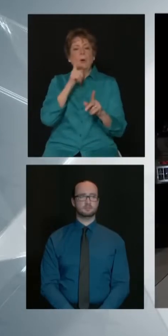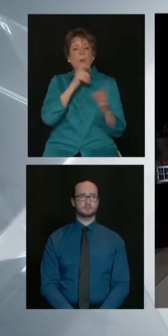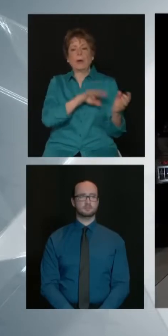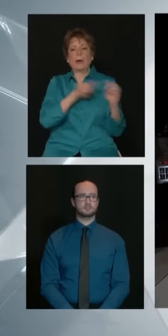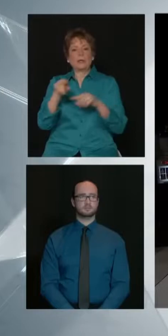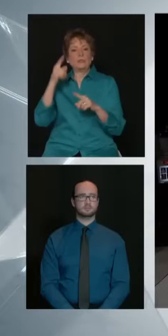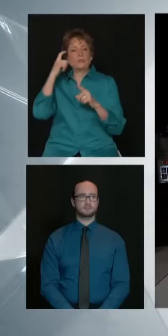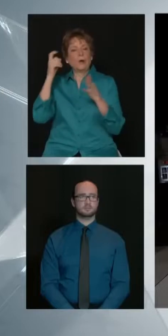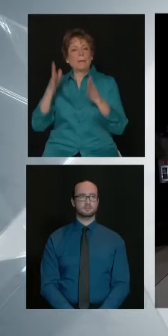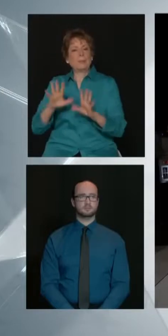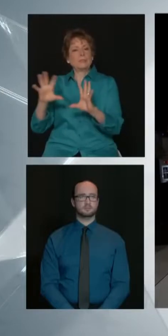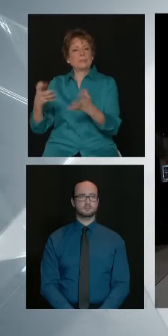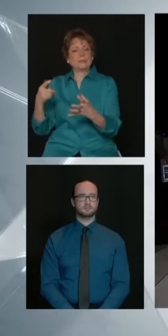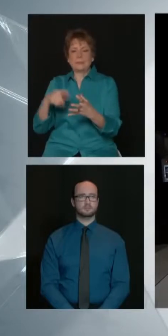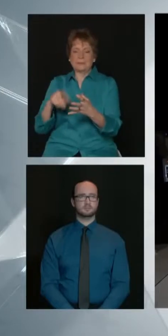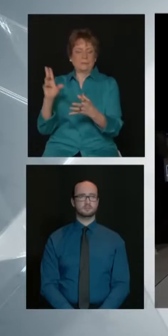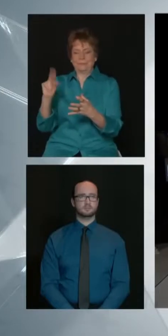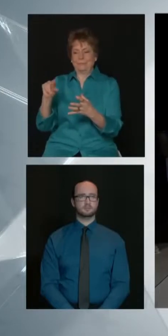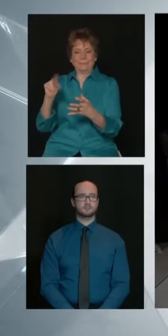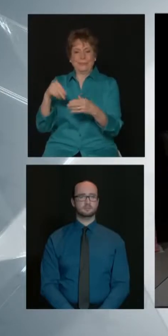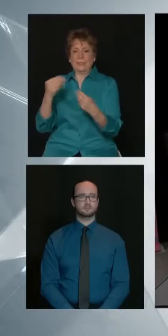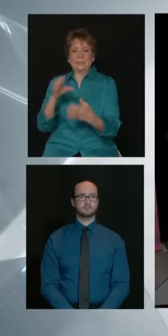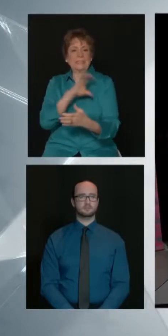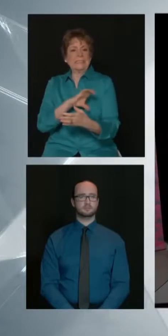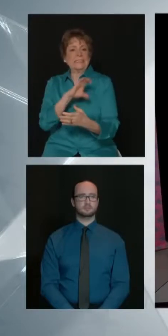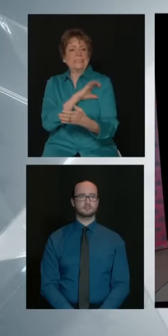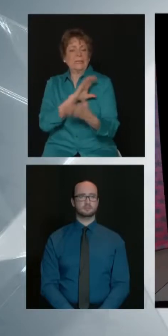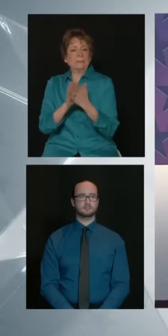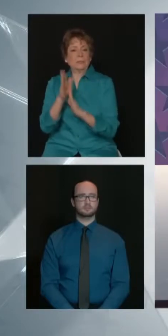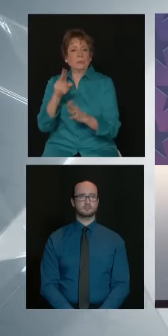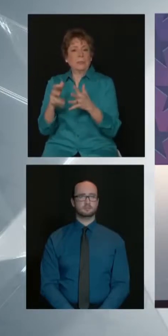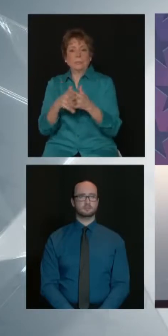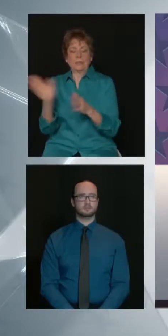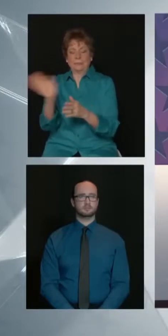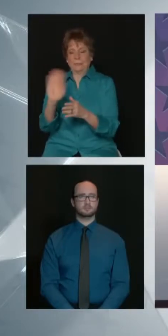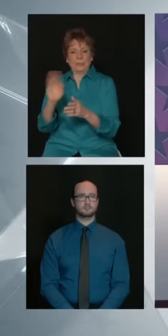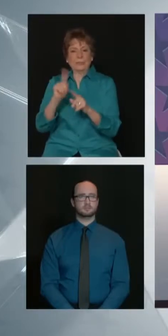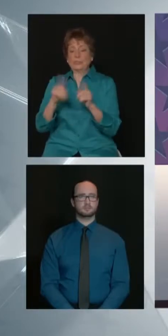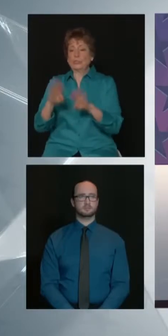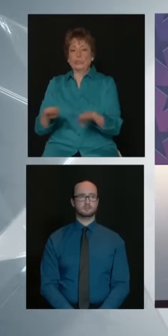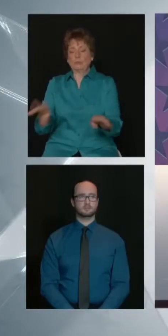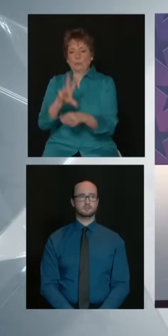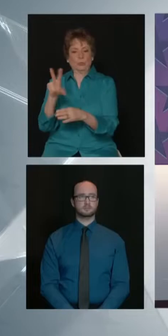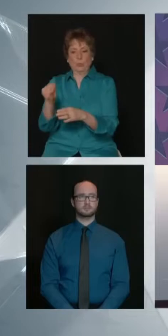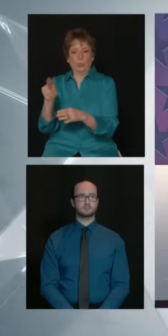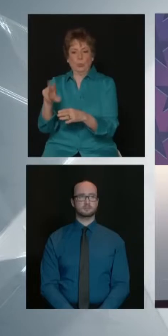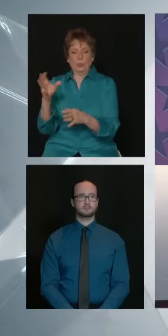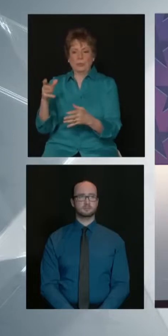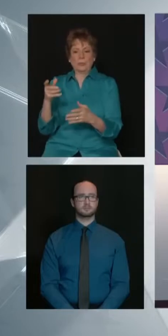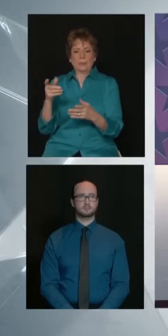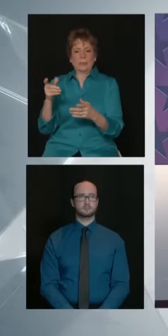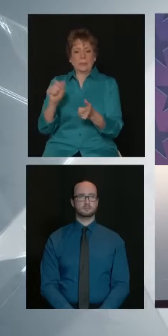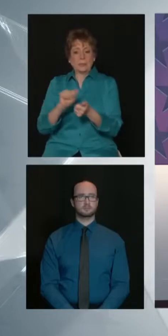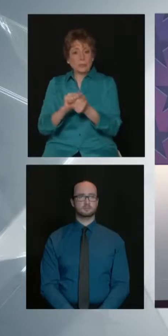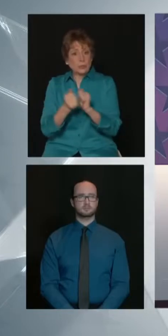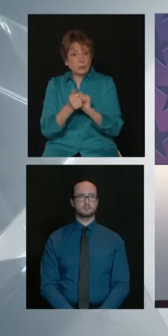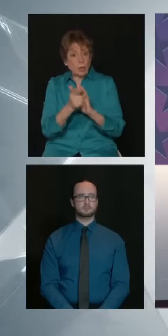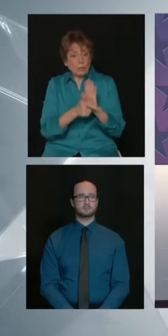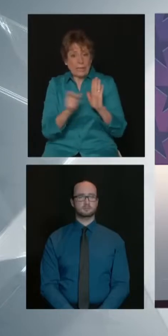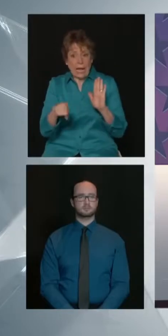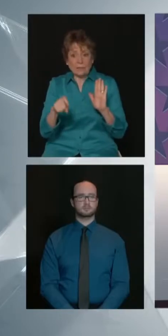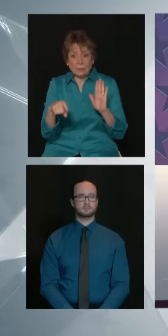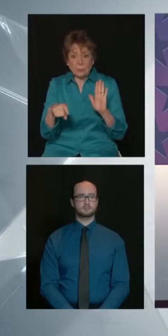We need comprehensive immigration reform in a lot of different ways. I talk to farmers and ranchers all the time, can't get the workforce they need under